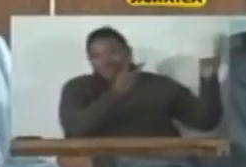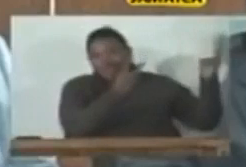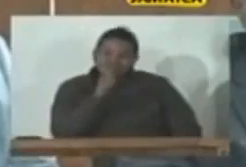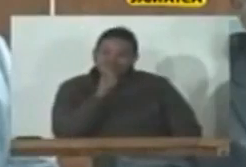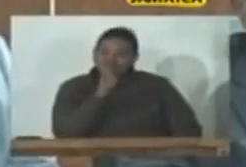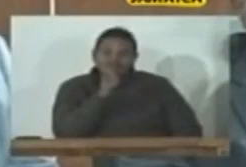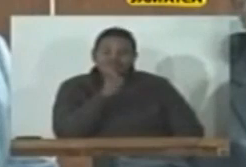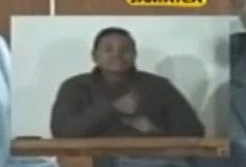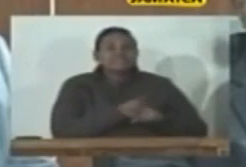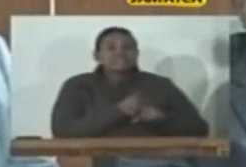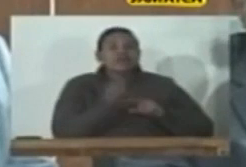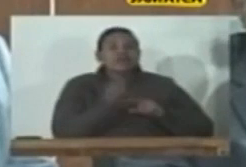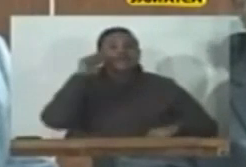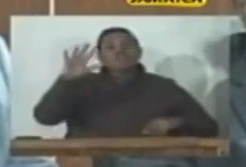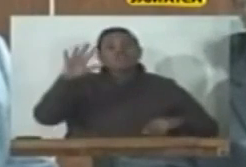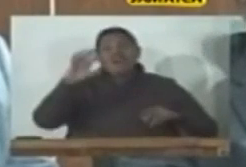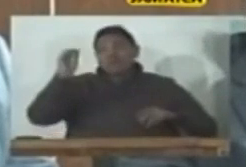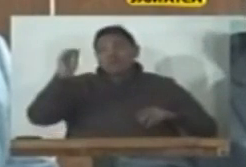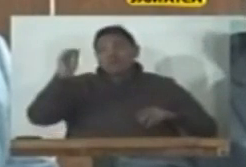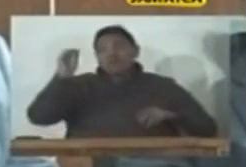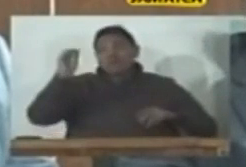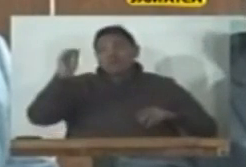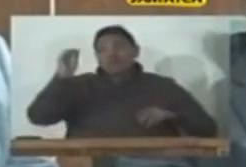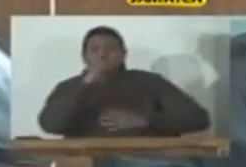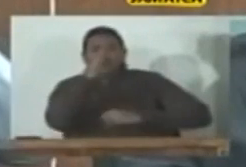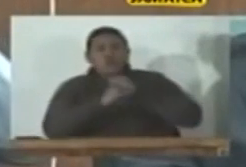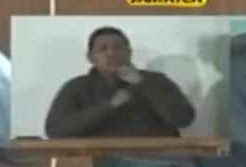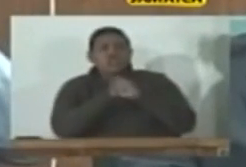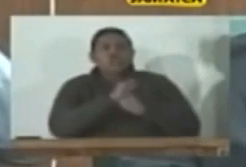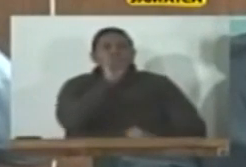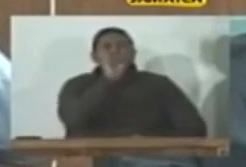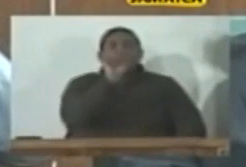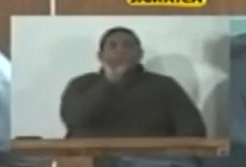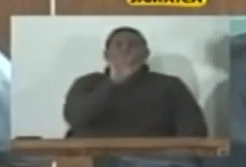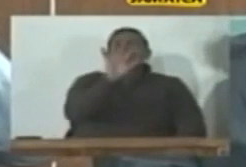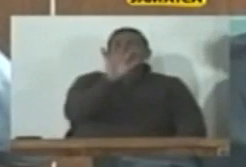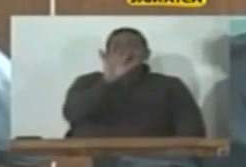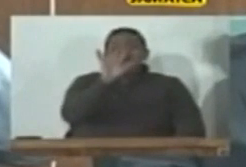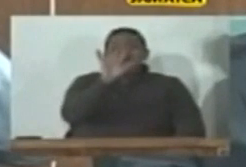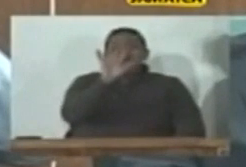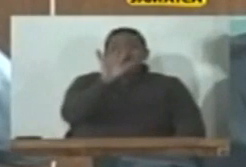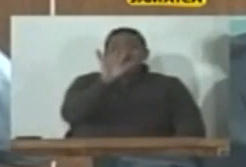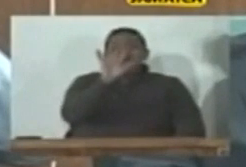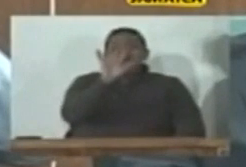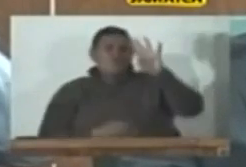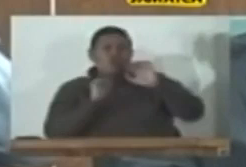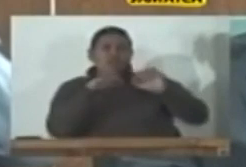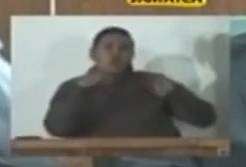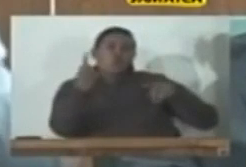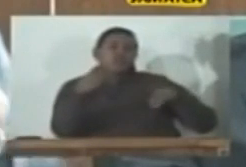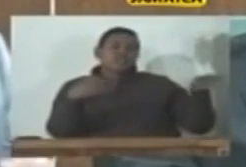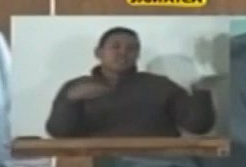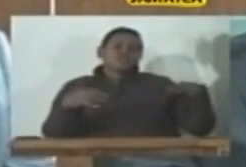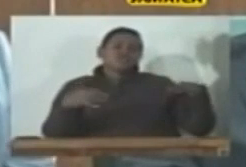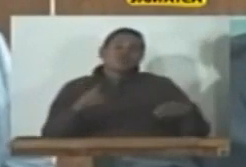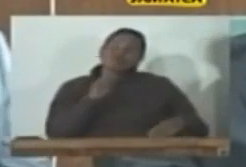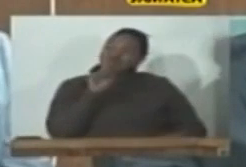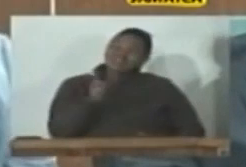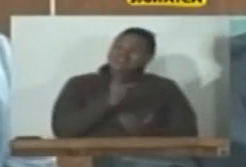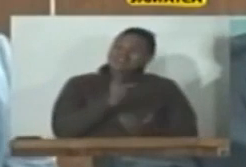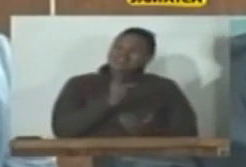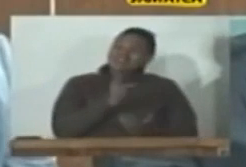1.5 in 4 can only be described as failure of performance, for which the Ministry of Economic Growth and